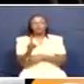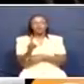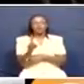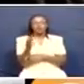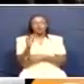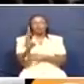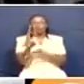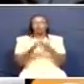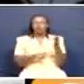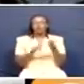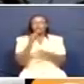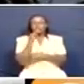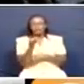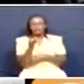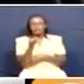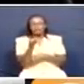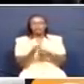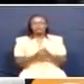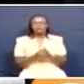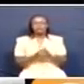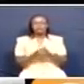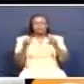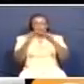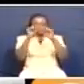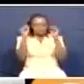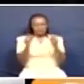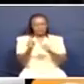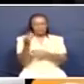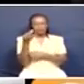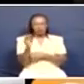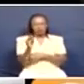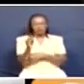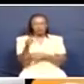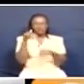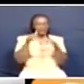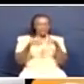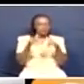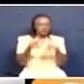what is the system of elections